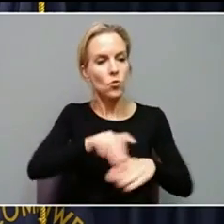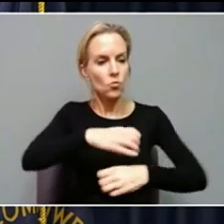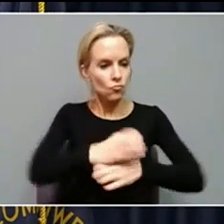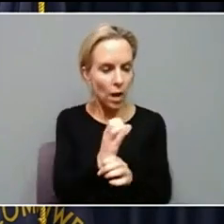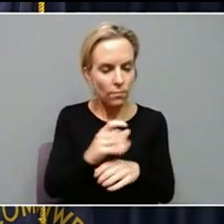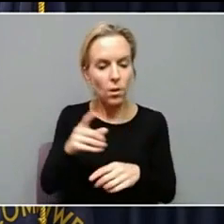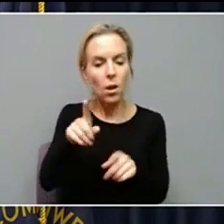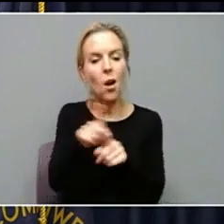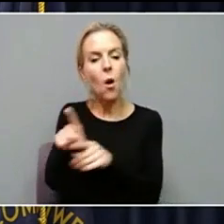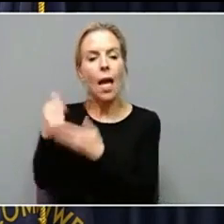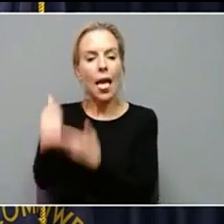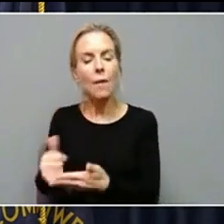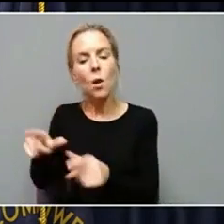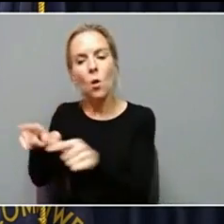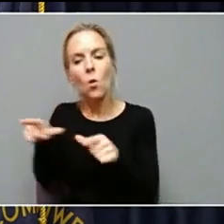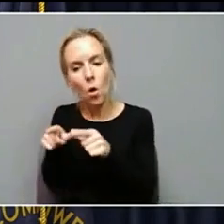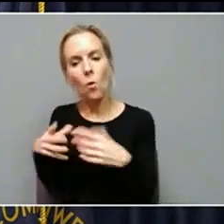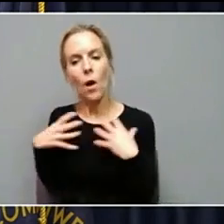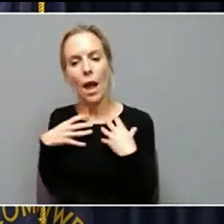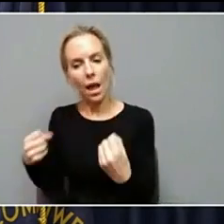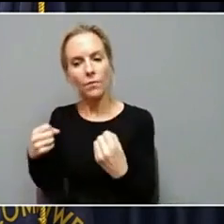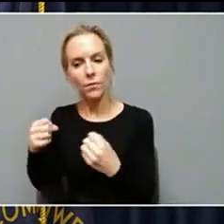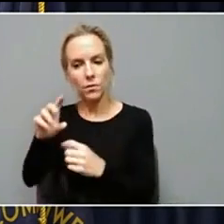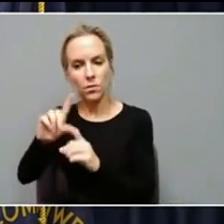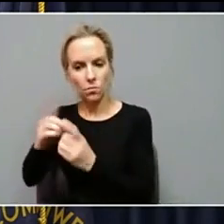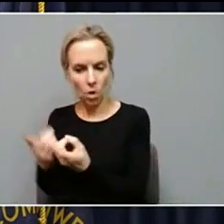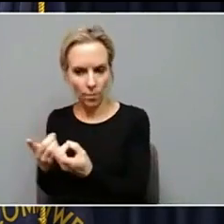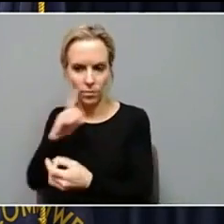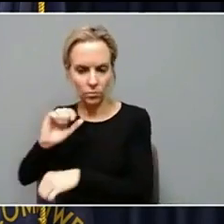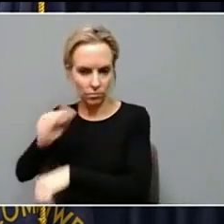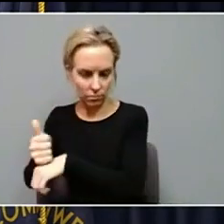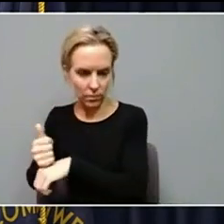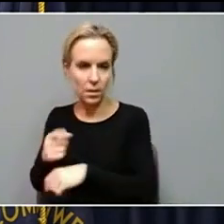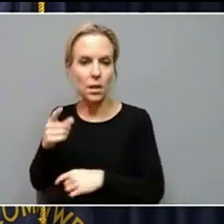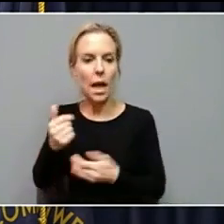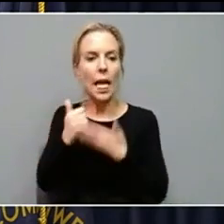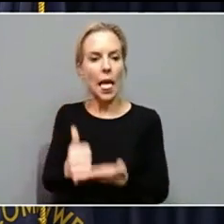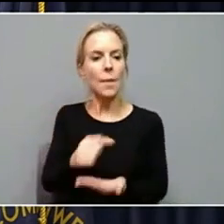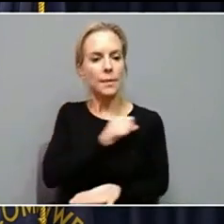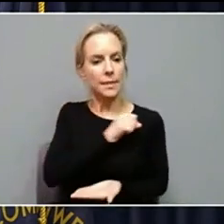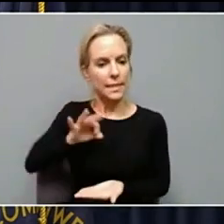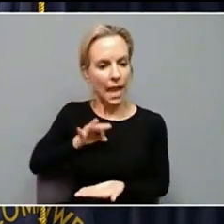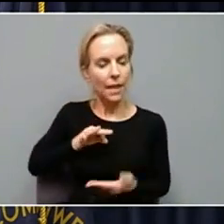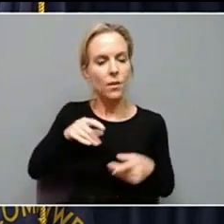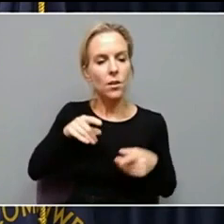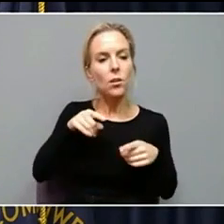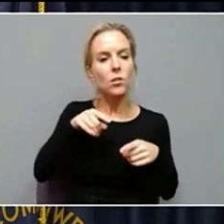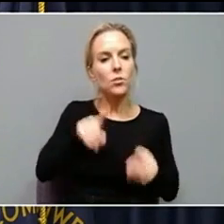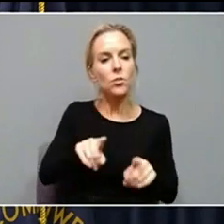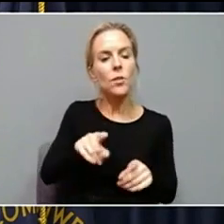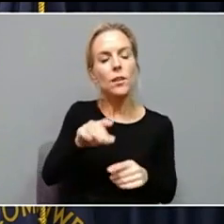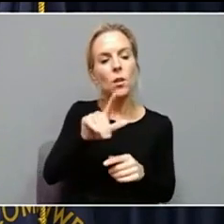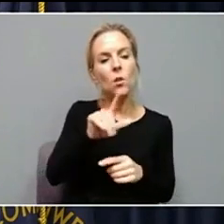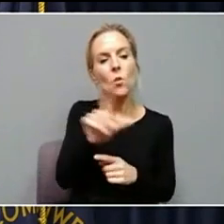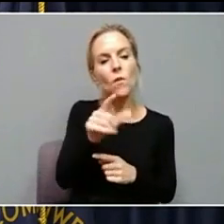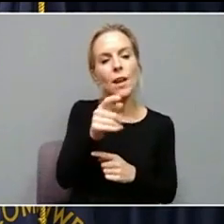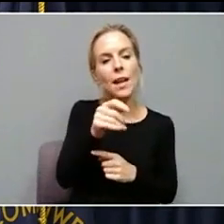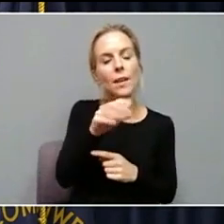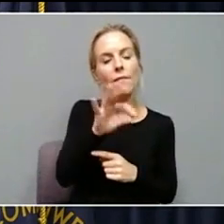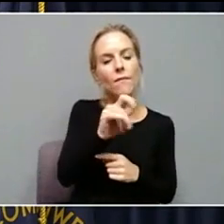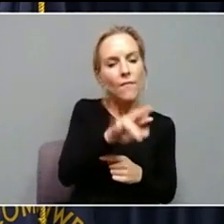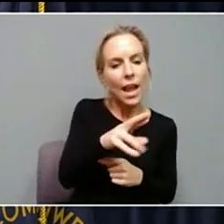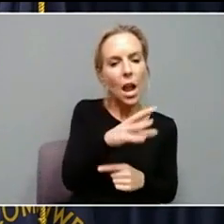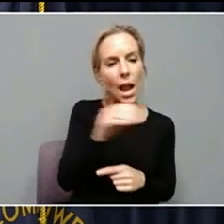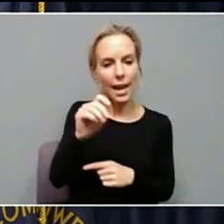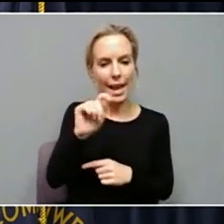and completely staffing our alternate care facility at the Louisville Fair and Expo Center last summer. Since the vaccine was pushed out,